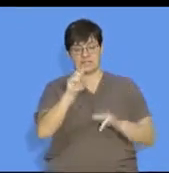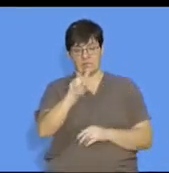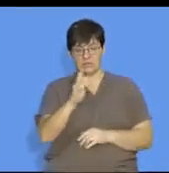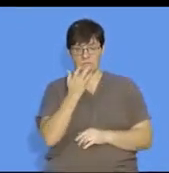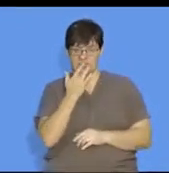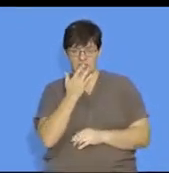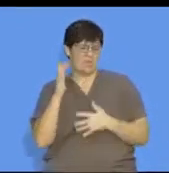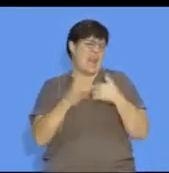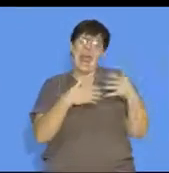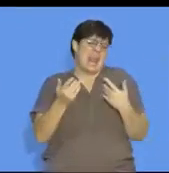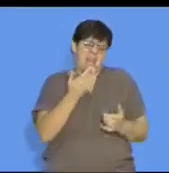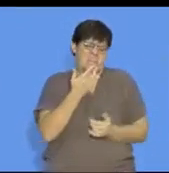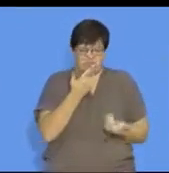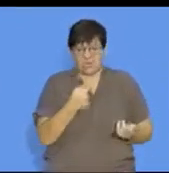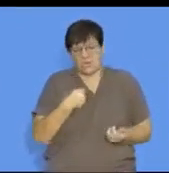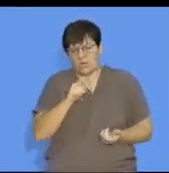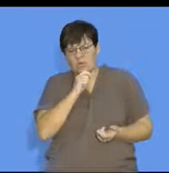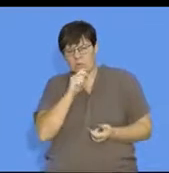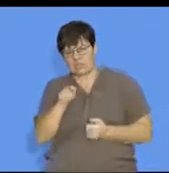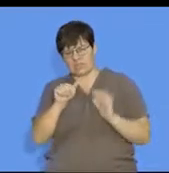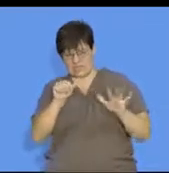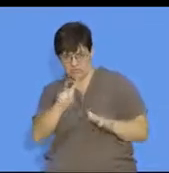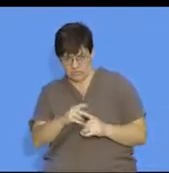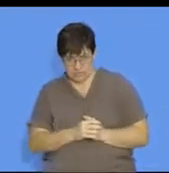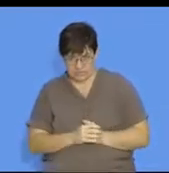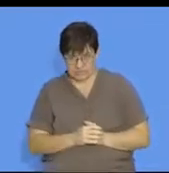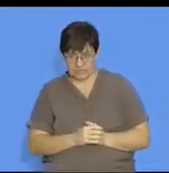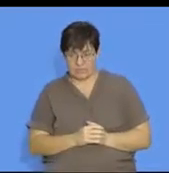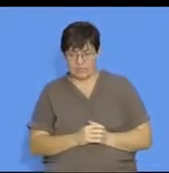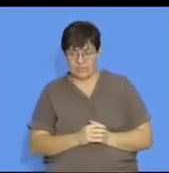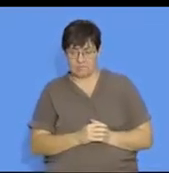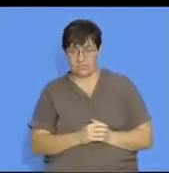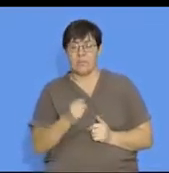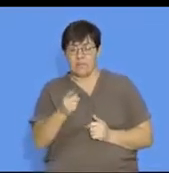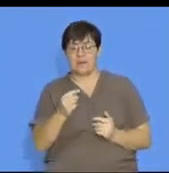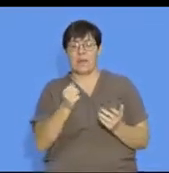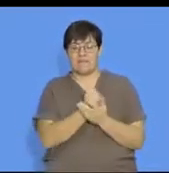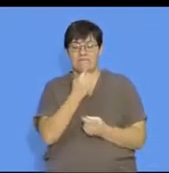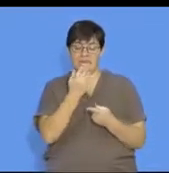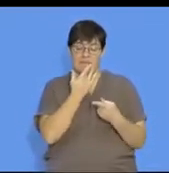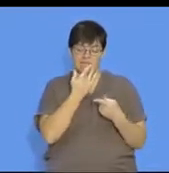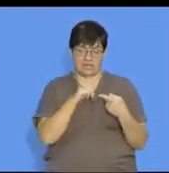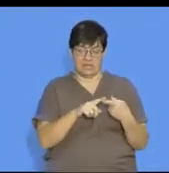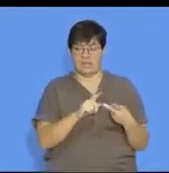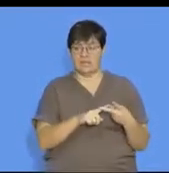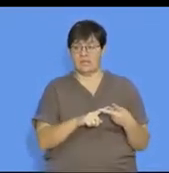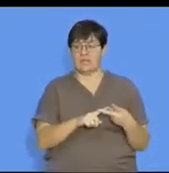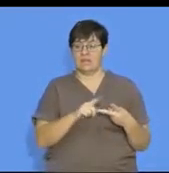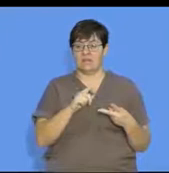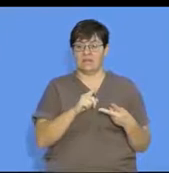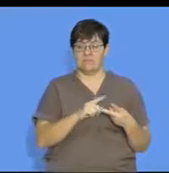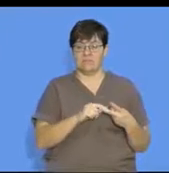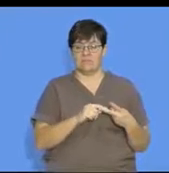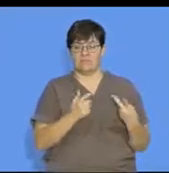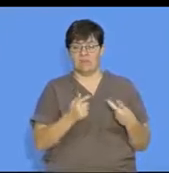6-volt battery. It can be any battery for that matter, okay? This is not prescriptive. So as long as there is a battery with some